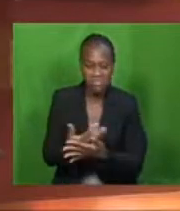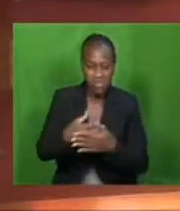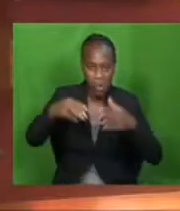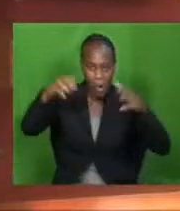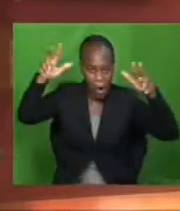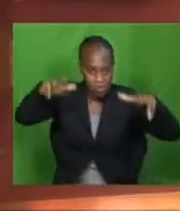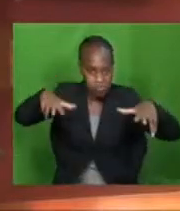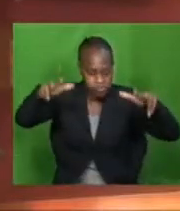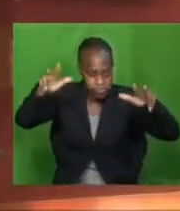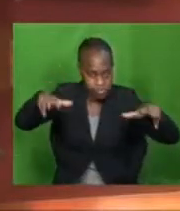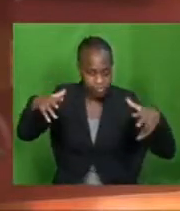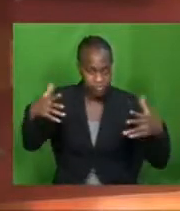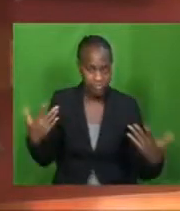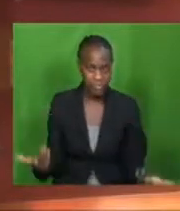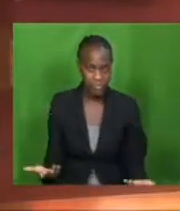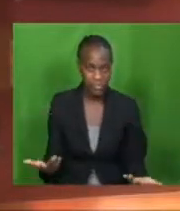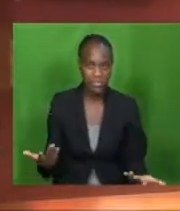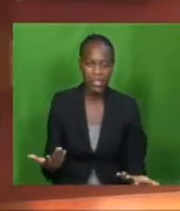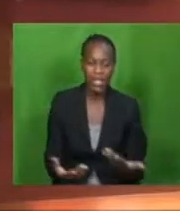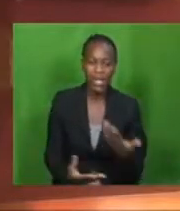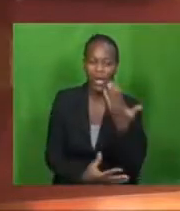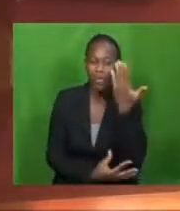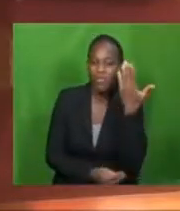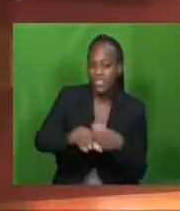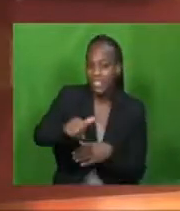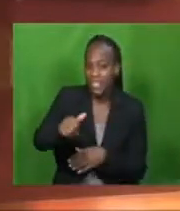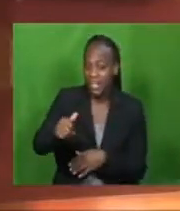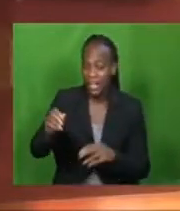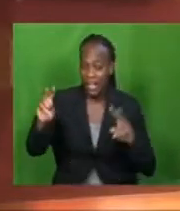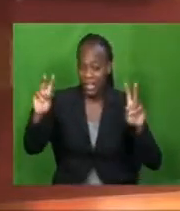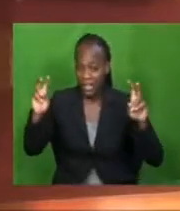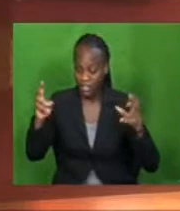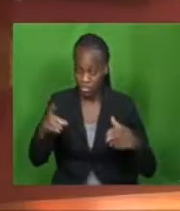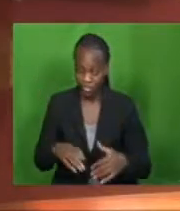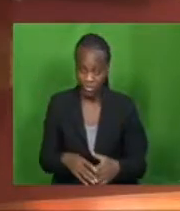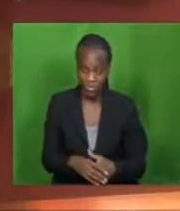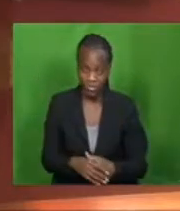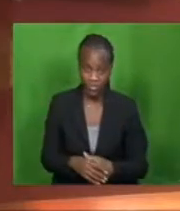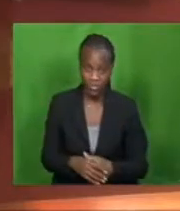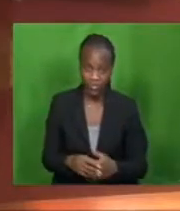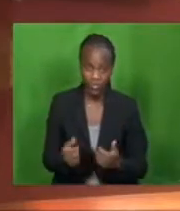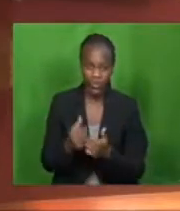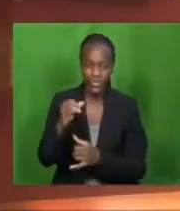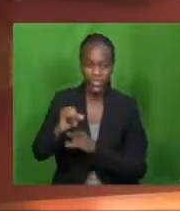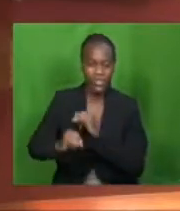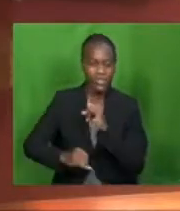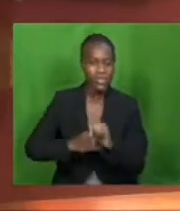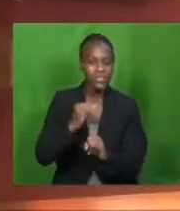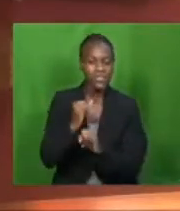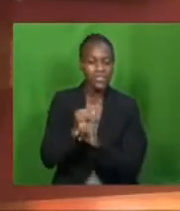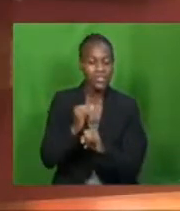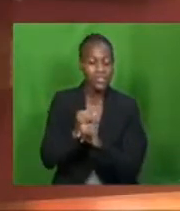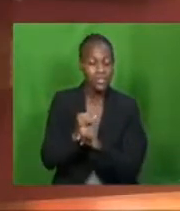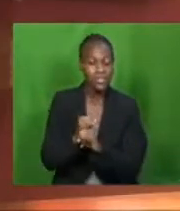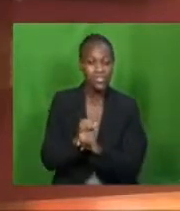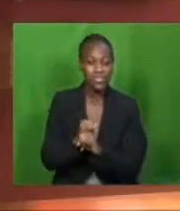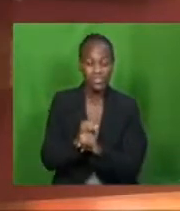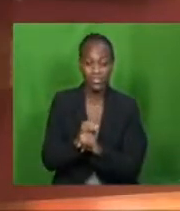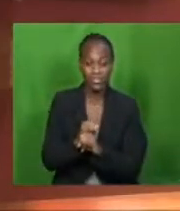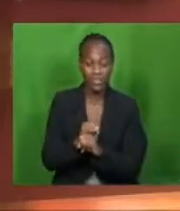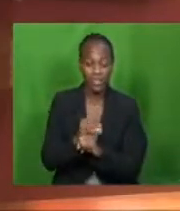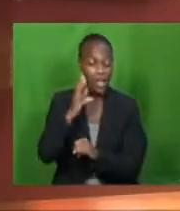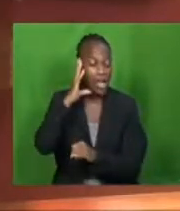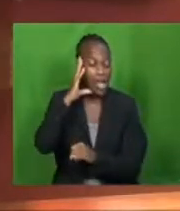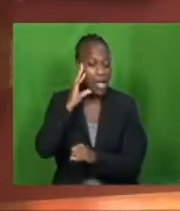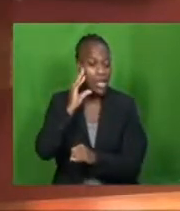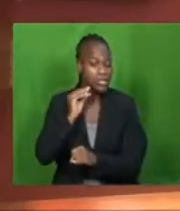food insecurity, poverty, among others. According to the International Panel on Climate Change, limiting